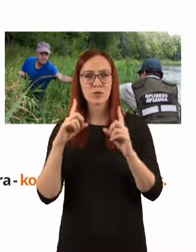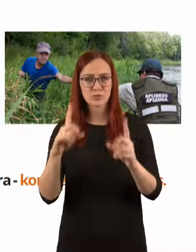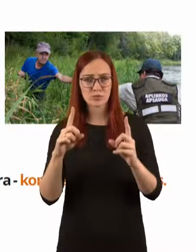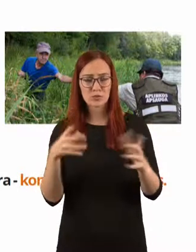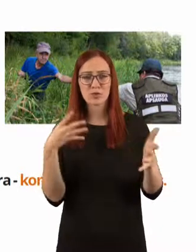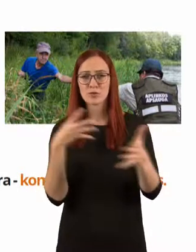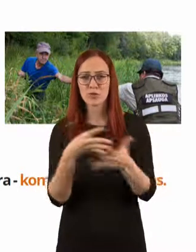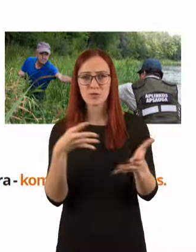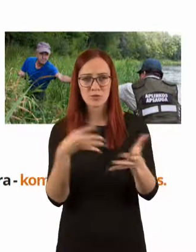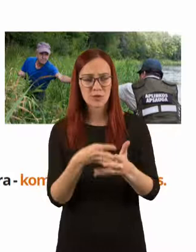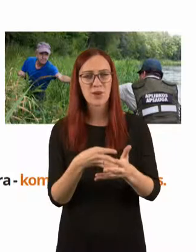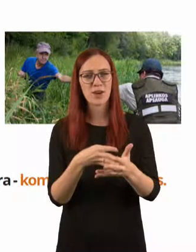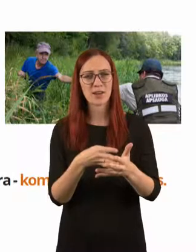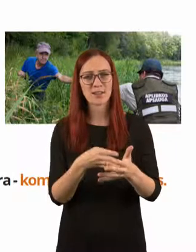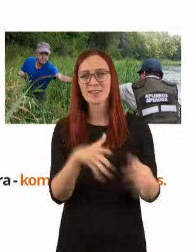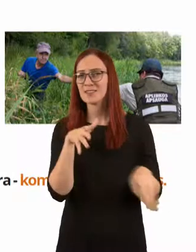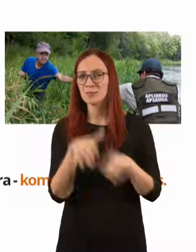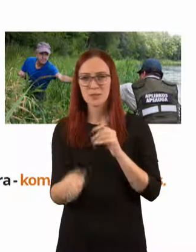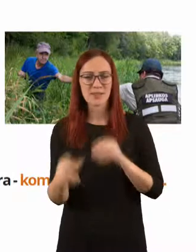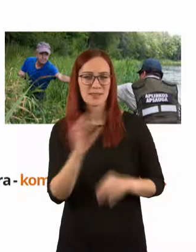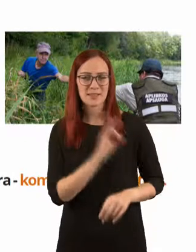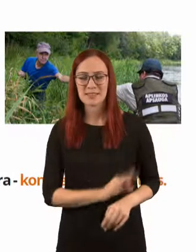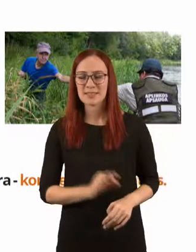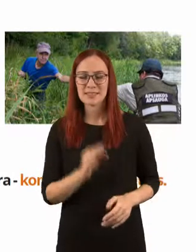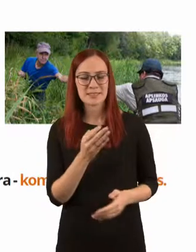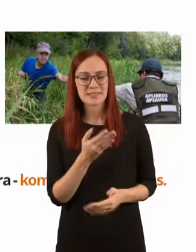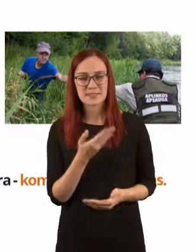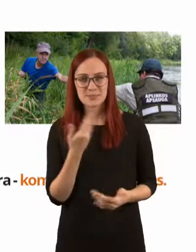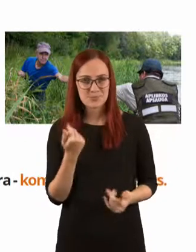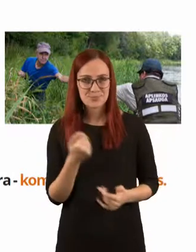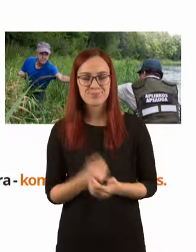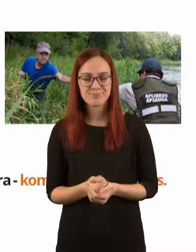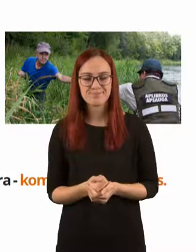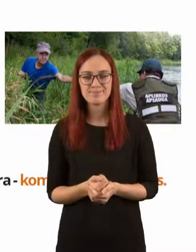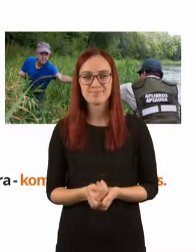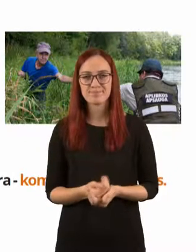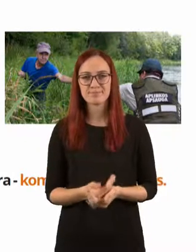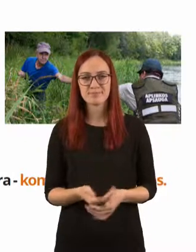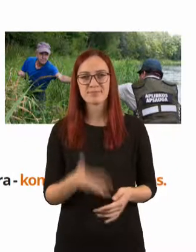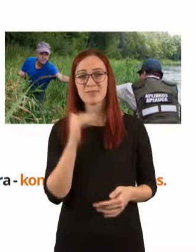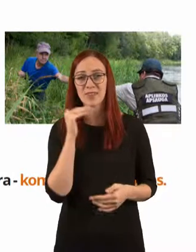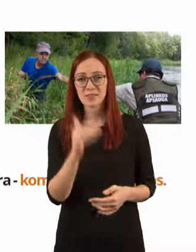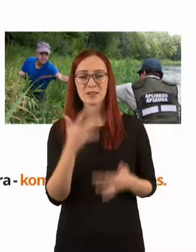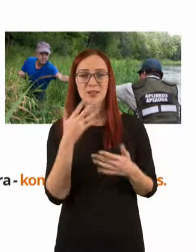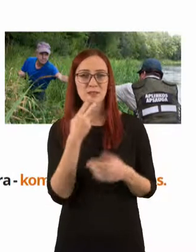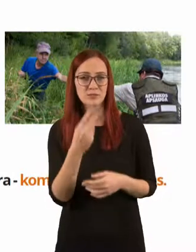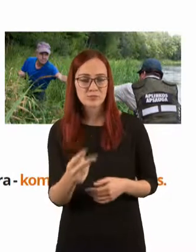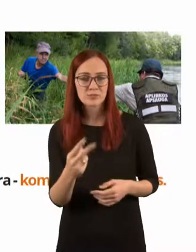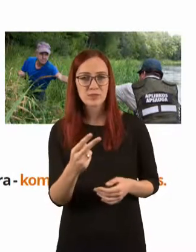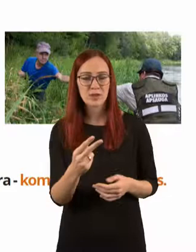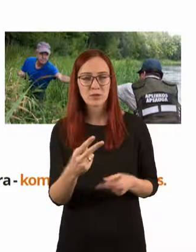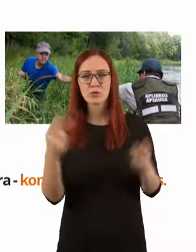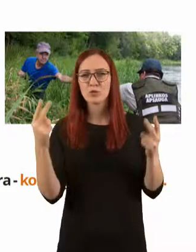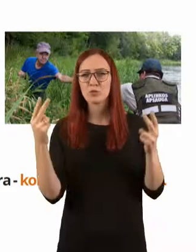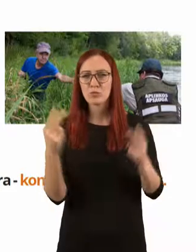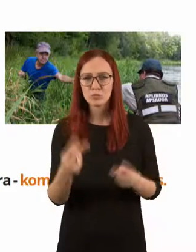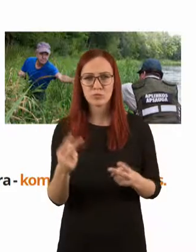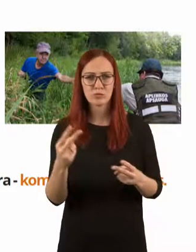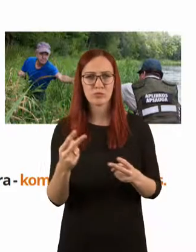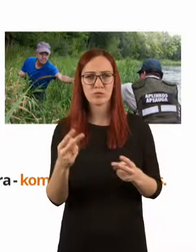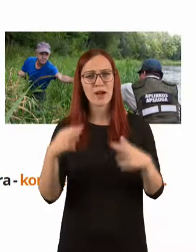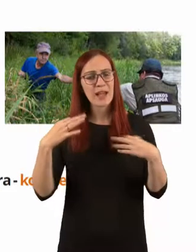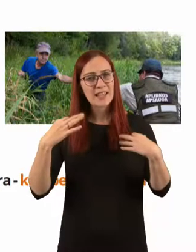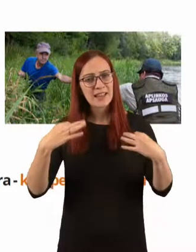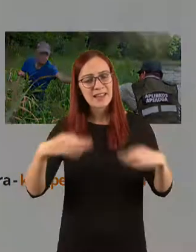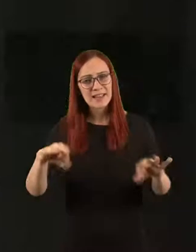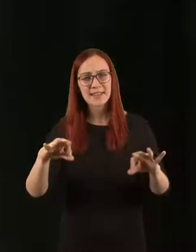some other accidents, which prove that our environment protection system is not working